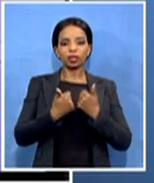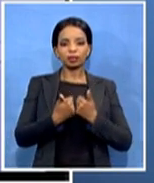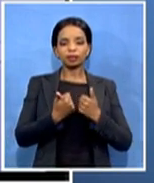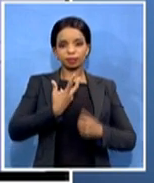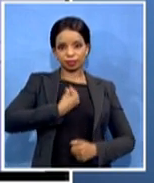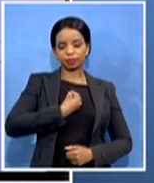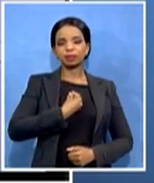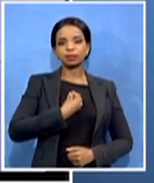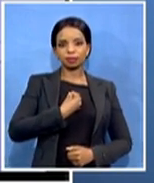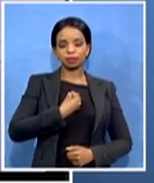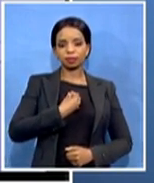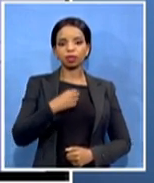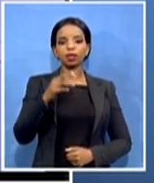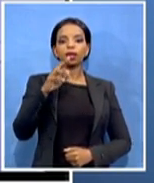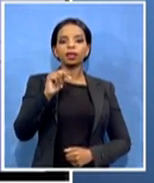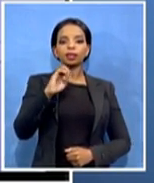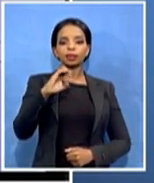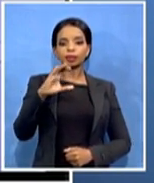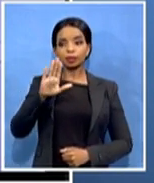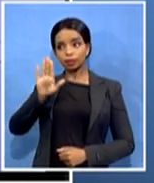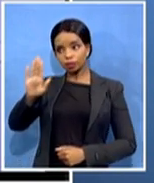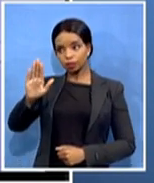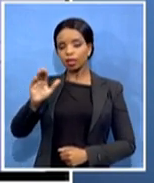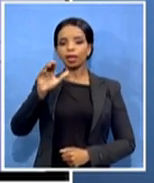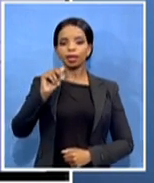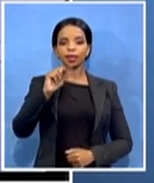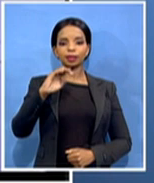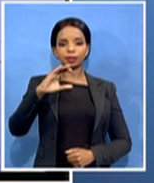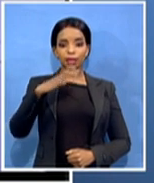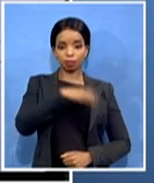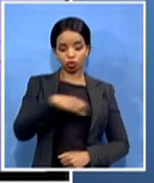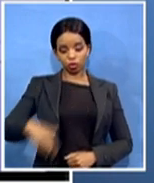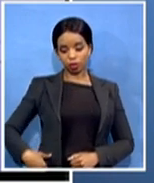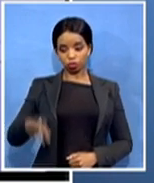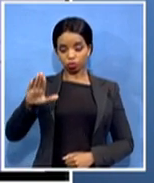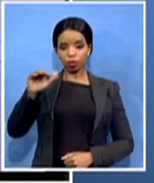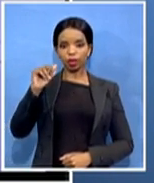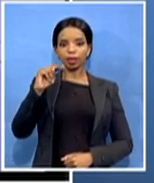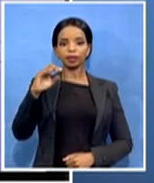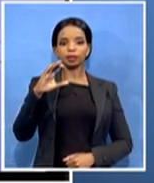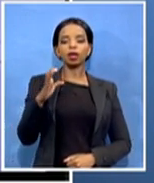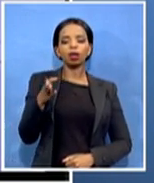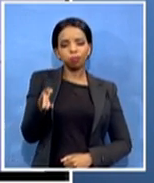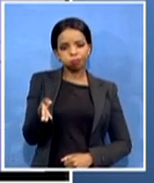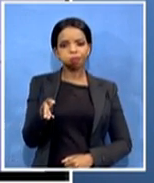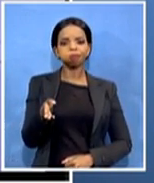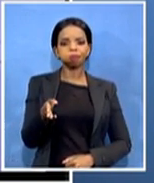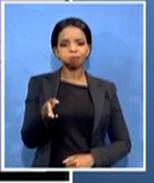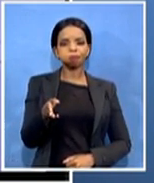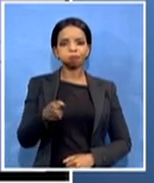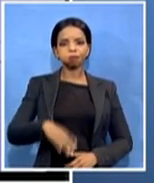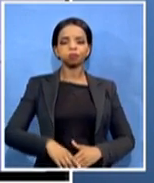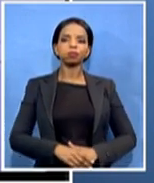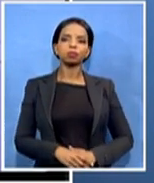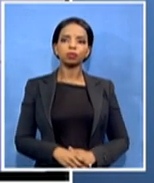ANC, which the president of the ANC was present, the decision has been taken that we need, as